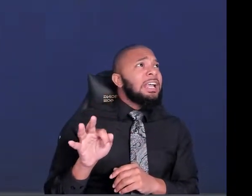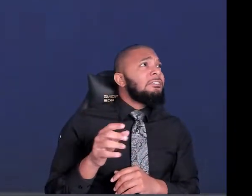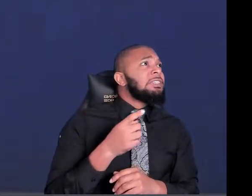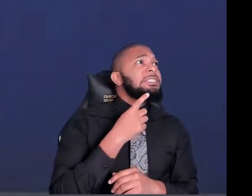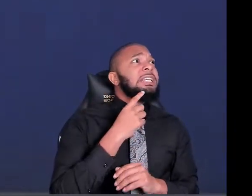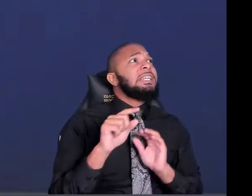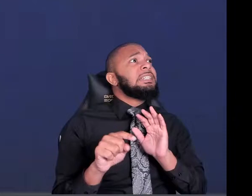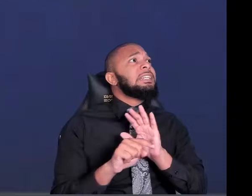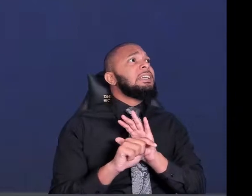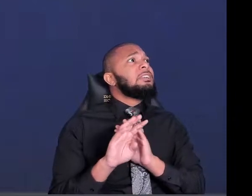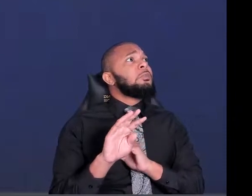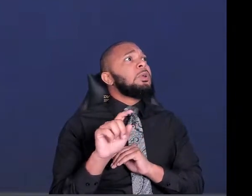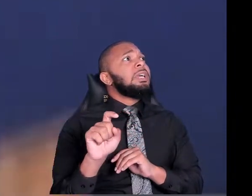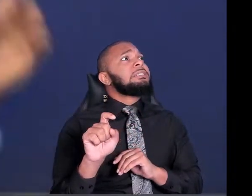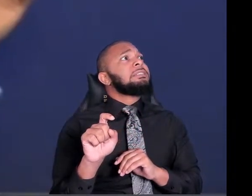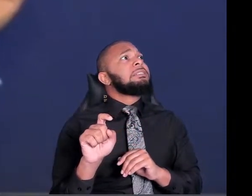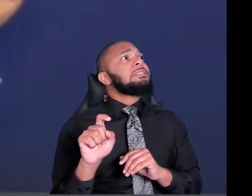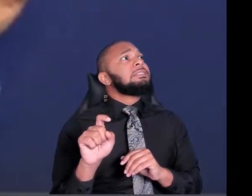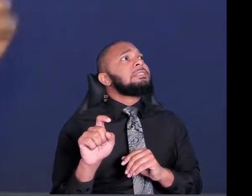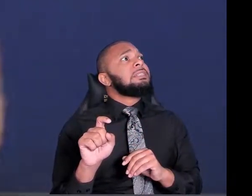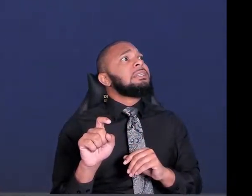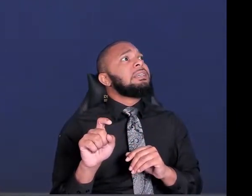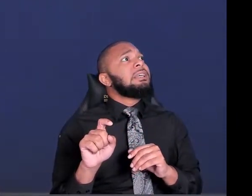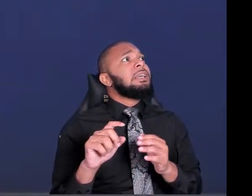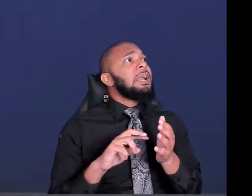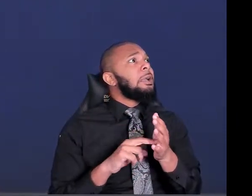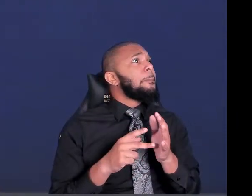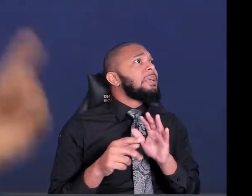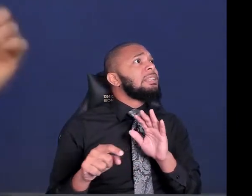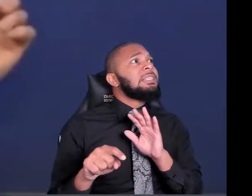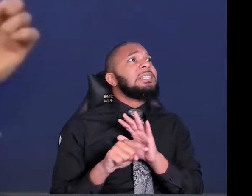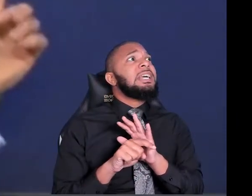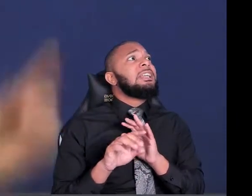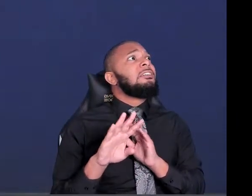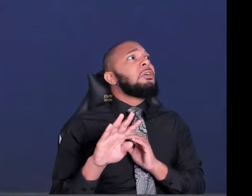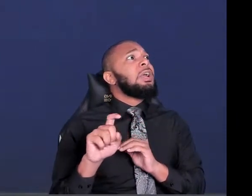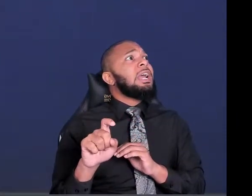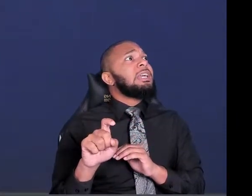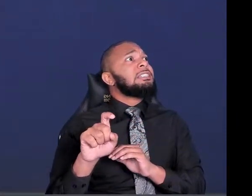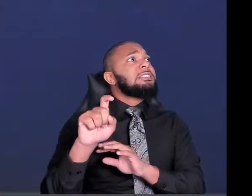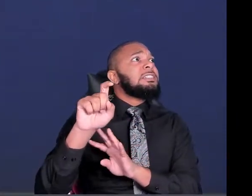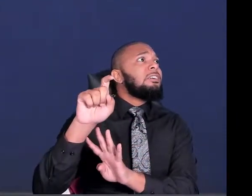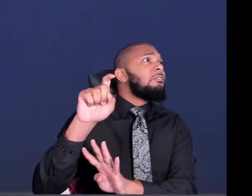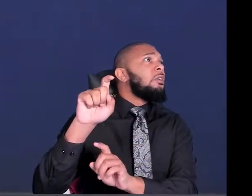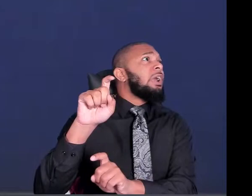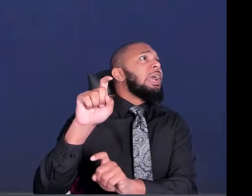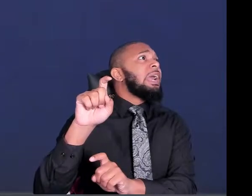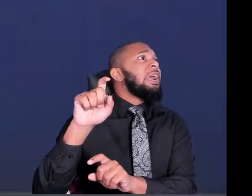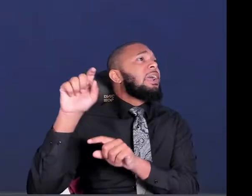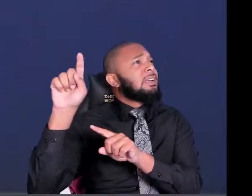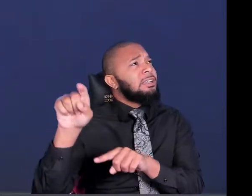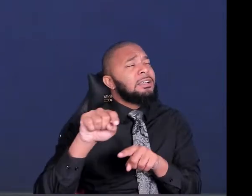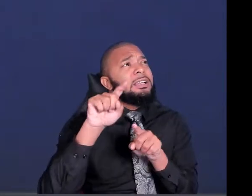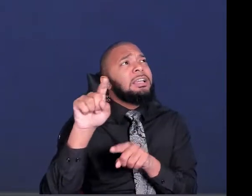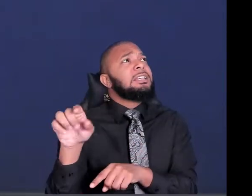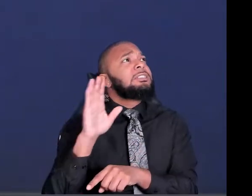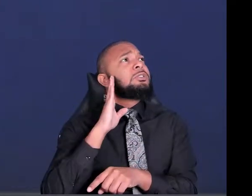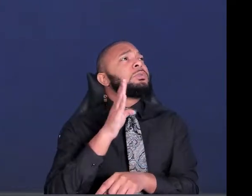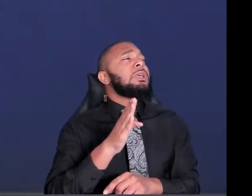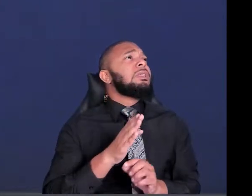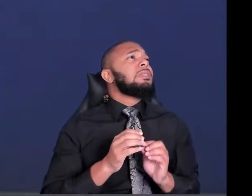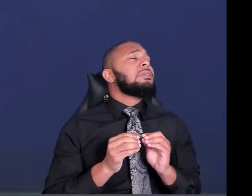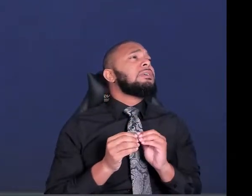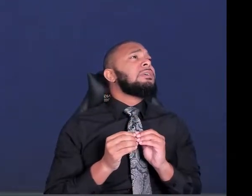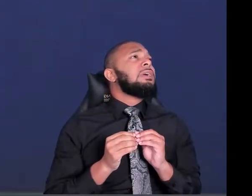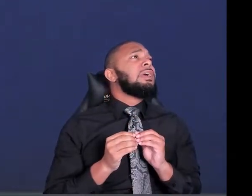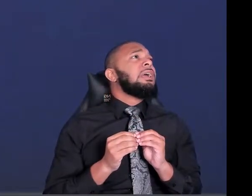negative 4x, then the negative 4x and the 4x would cancel each other out,